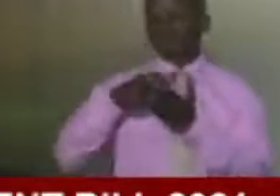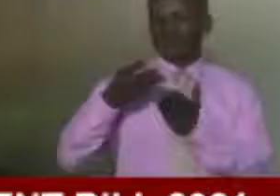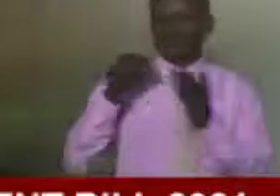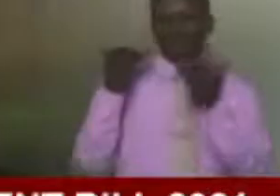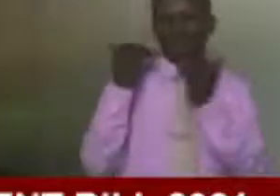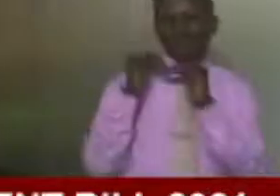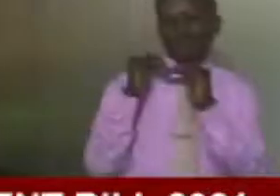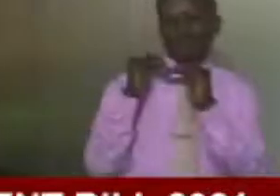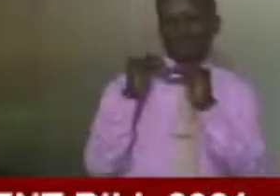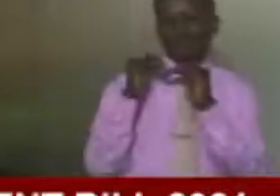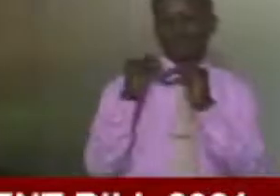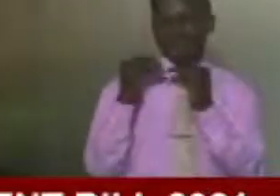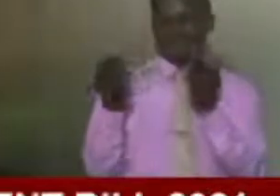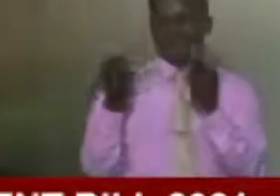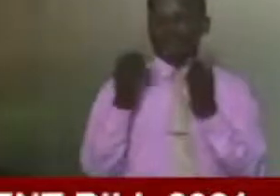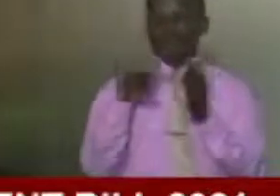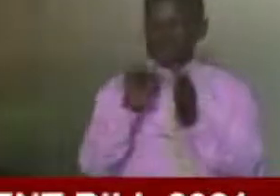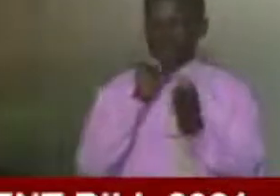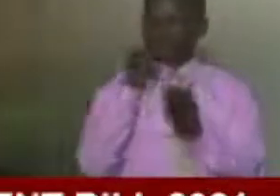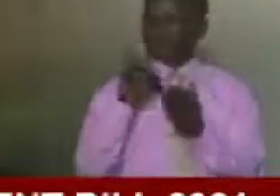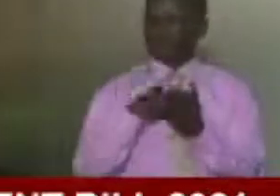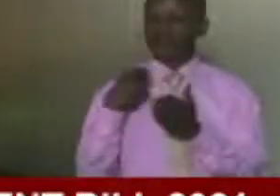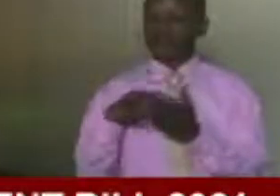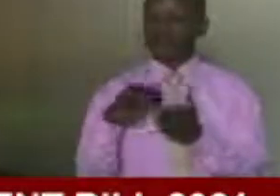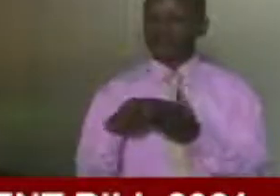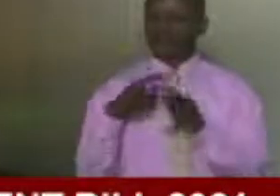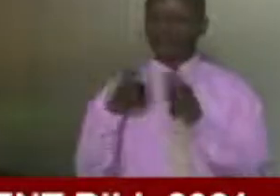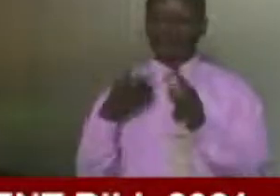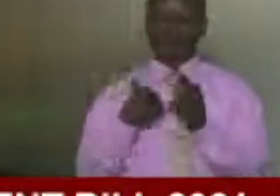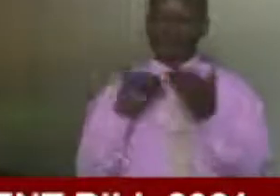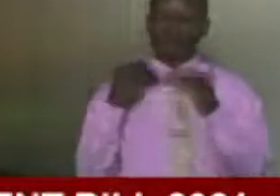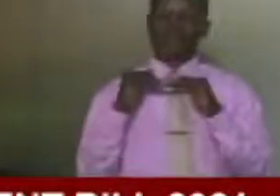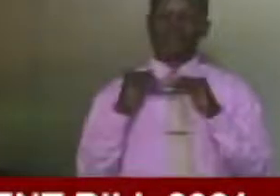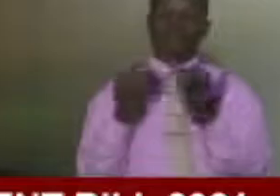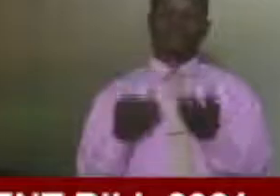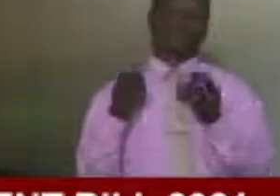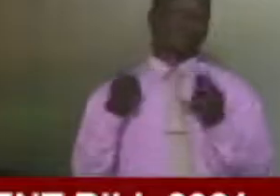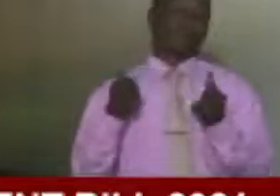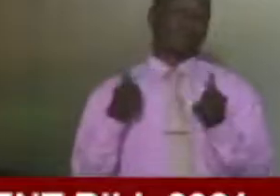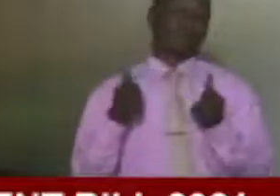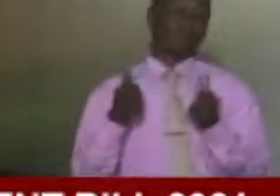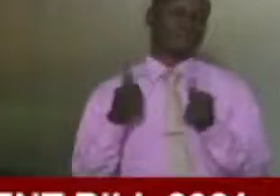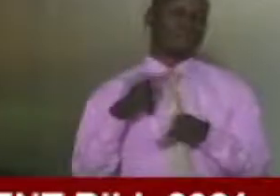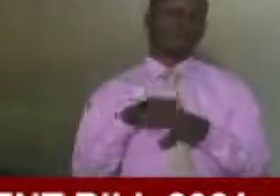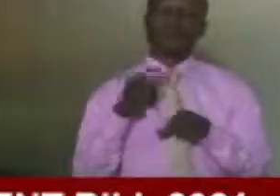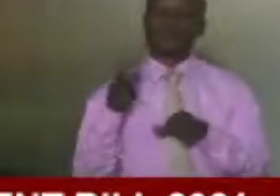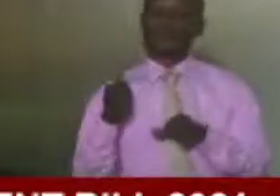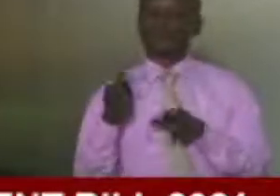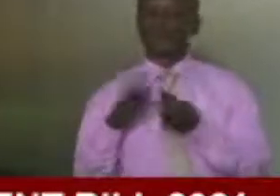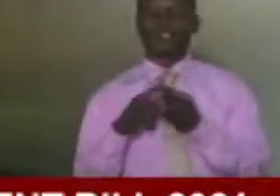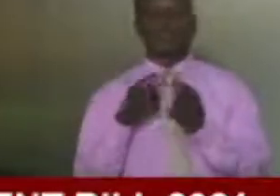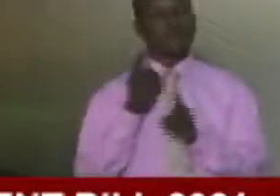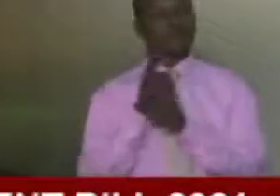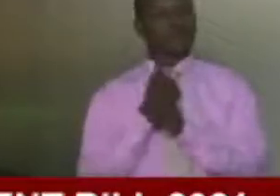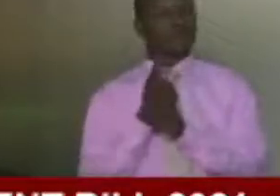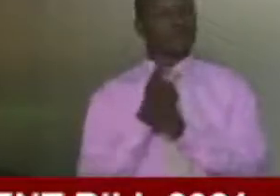giving yourself a terrible, an obscene, budget or limit, spending limit. Is it right? Is it morally